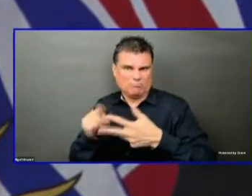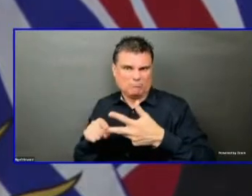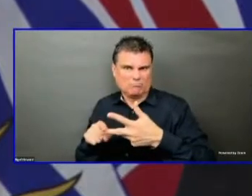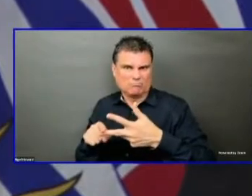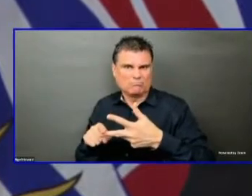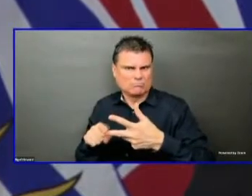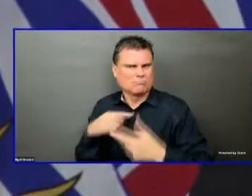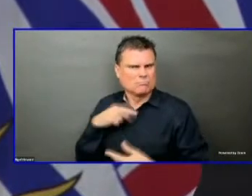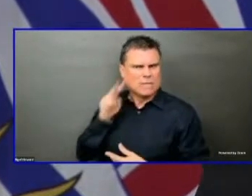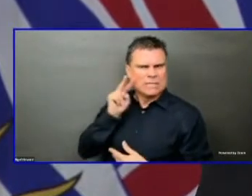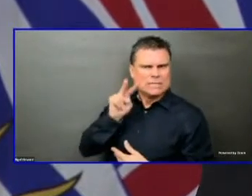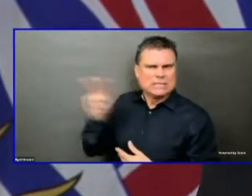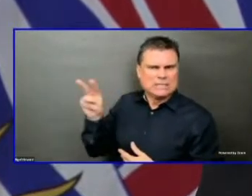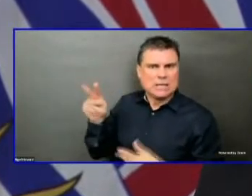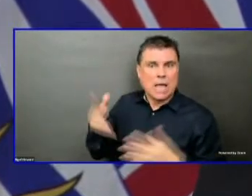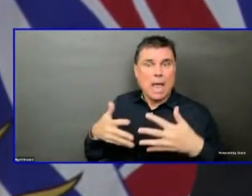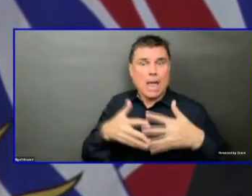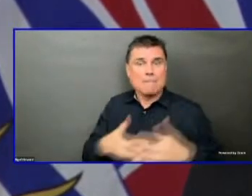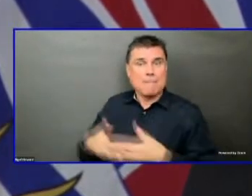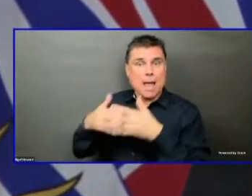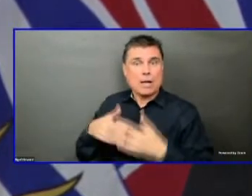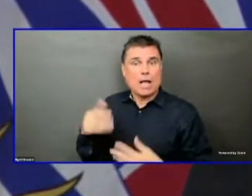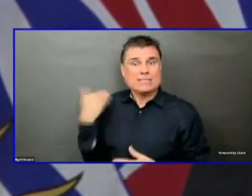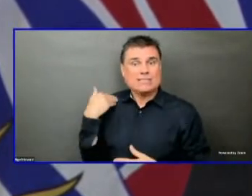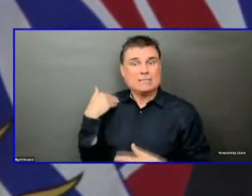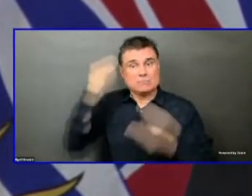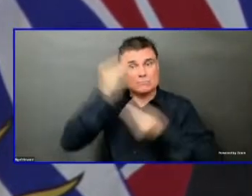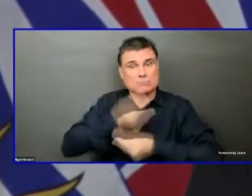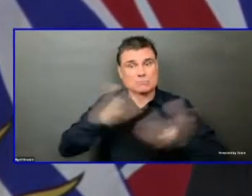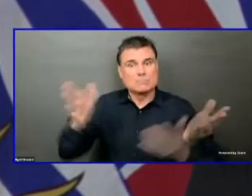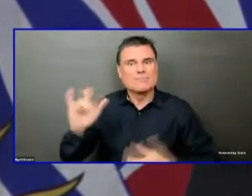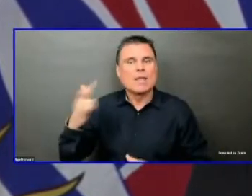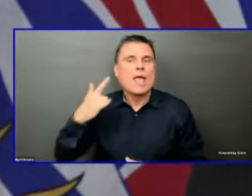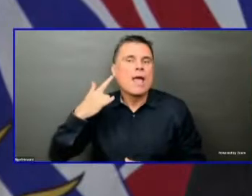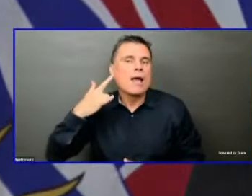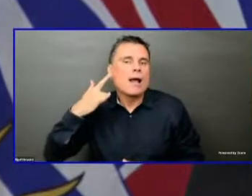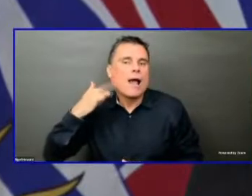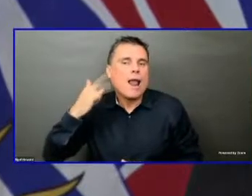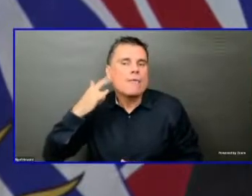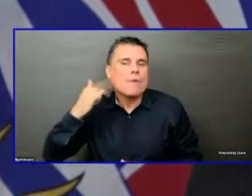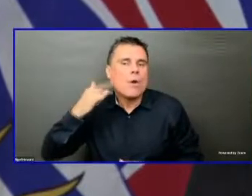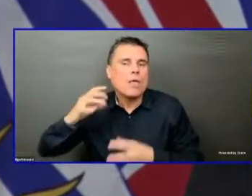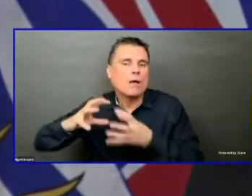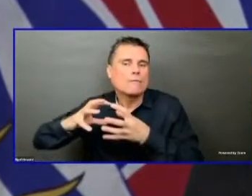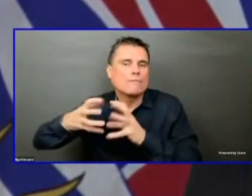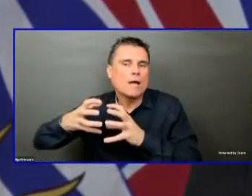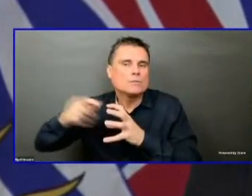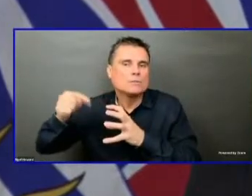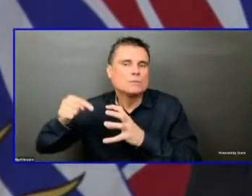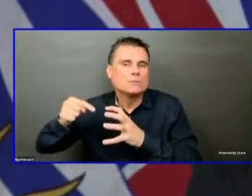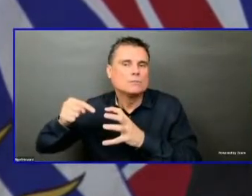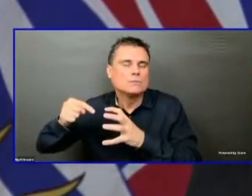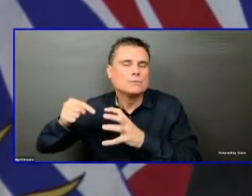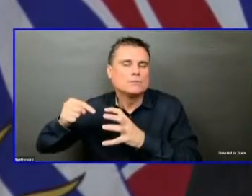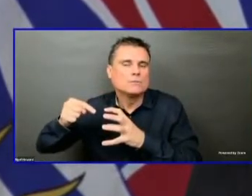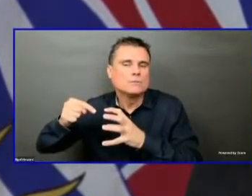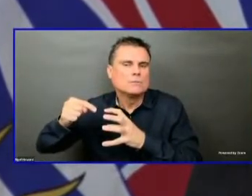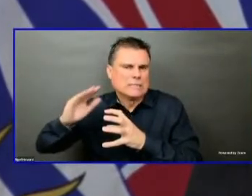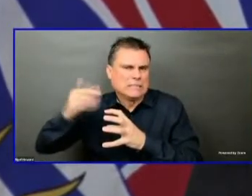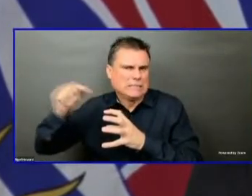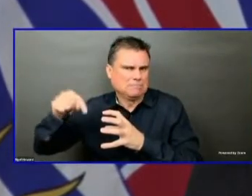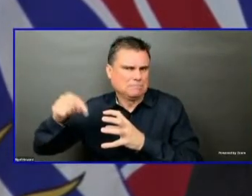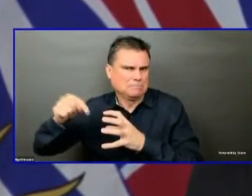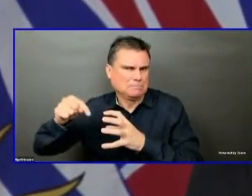being called the California variant, apparently a virus active, or a version of the virus active in the